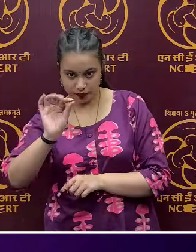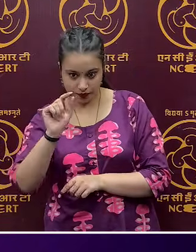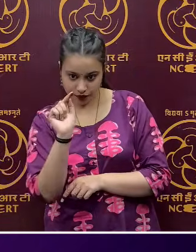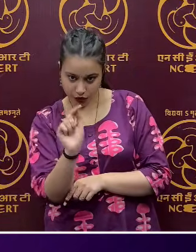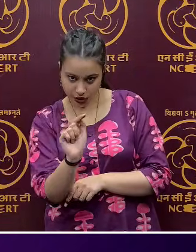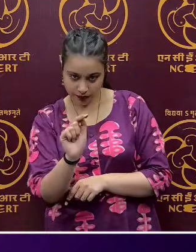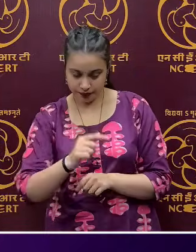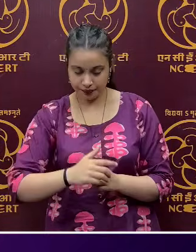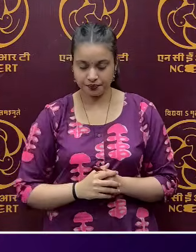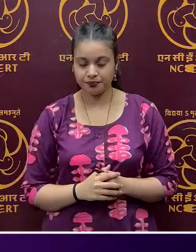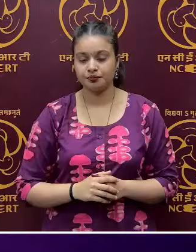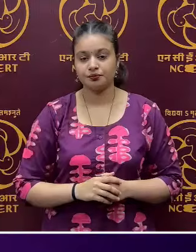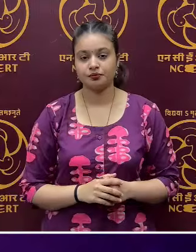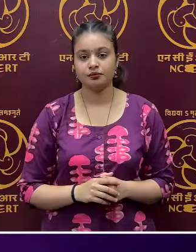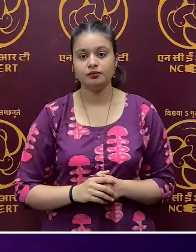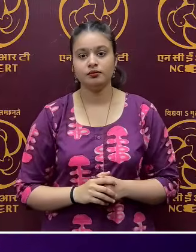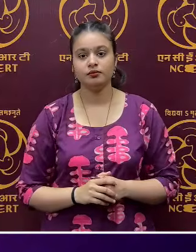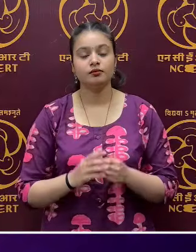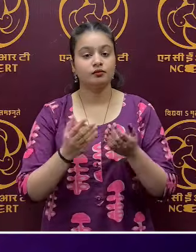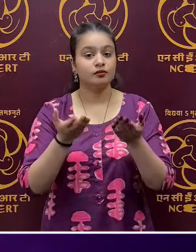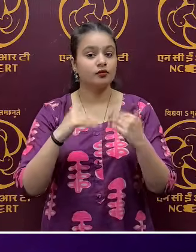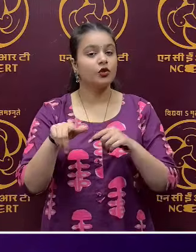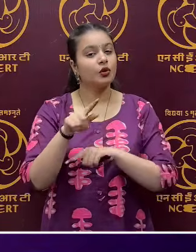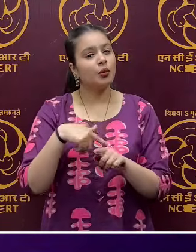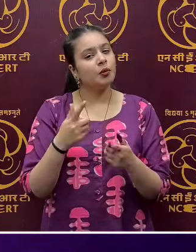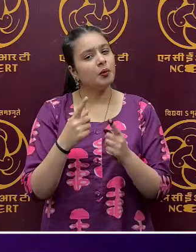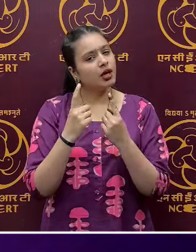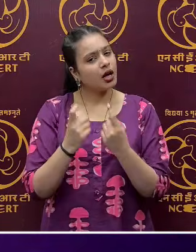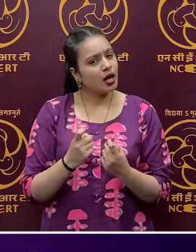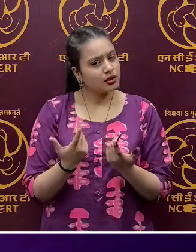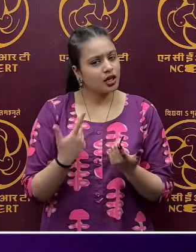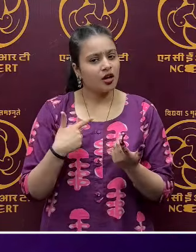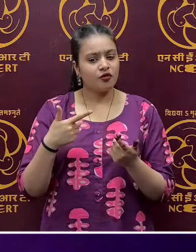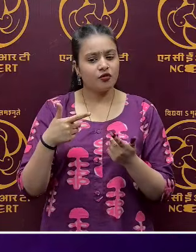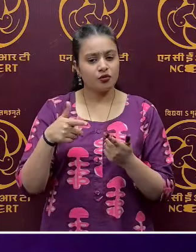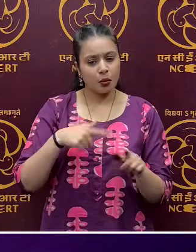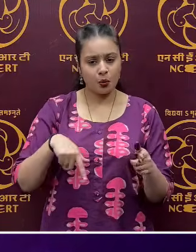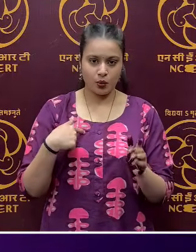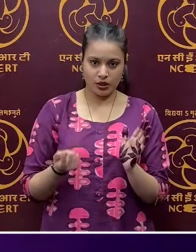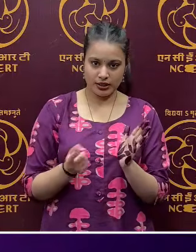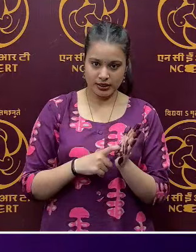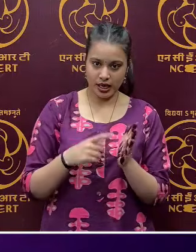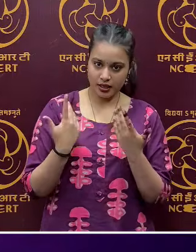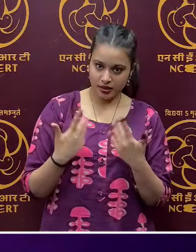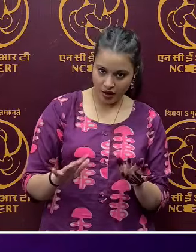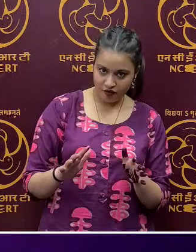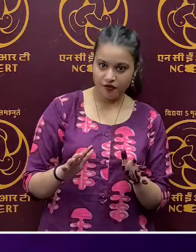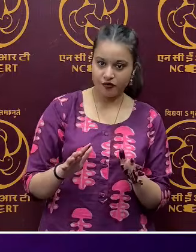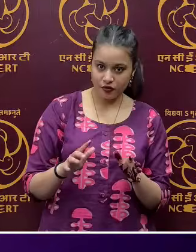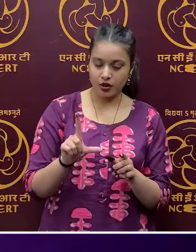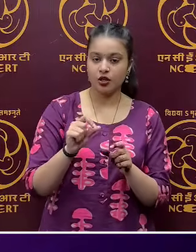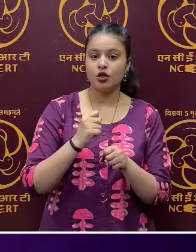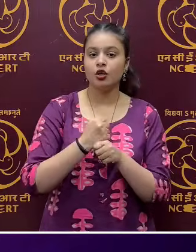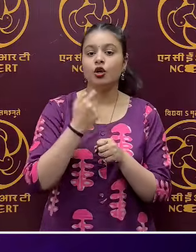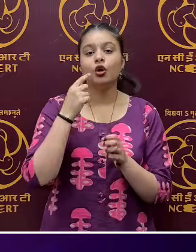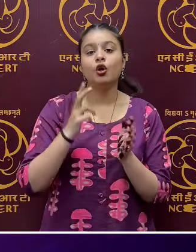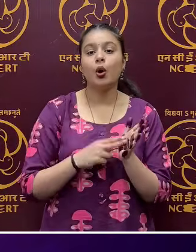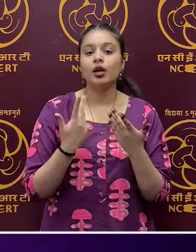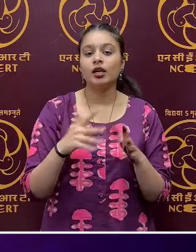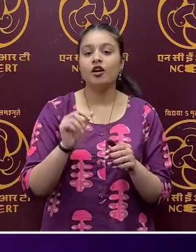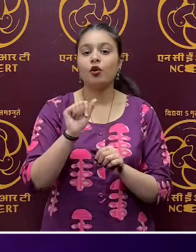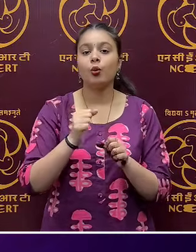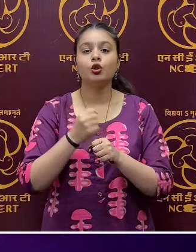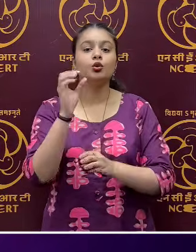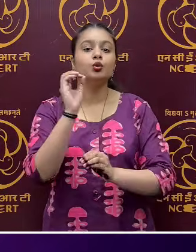English. And you may be asked to, we are already signed in, you may be asked to sign in, so you can sign in with your Google